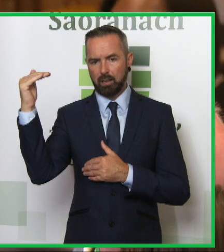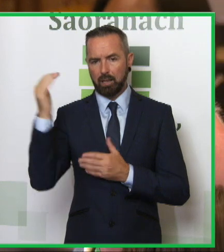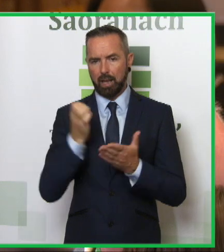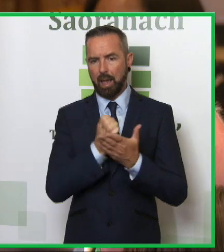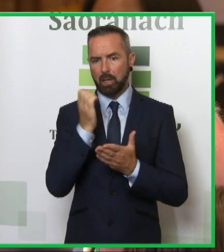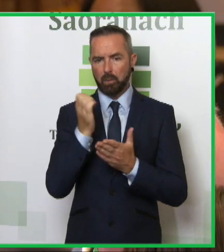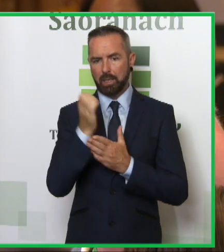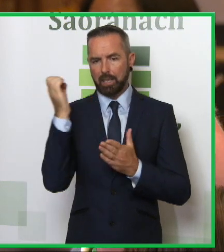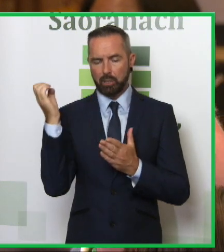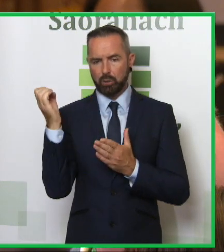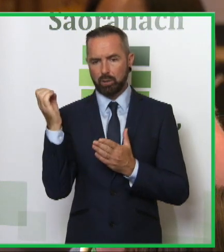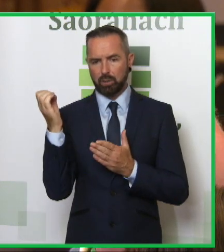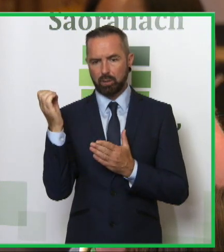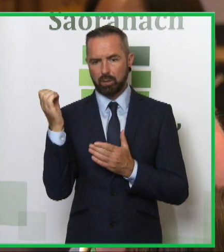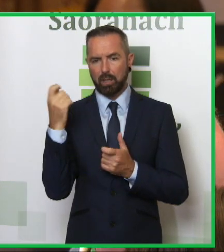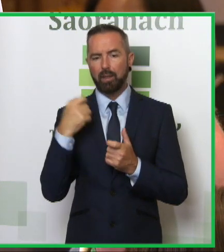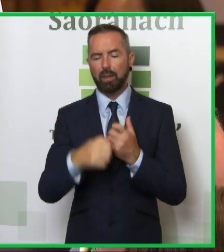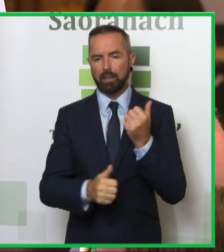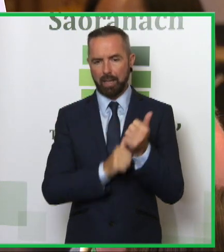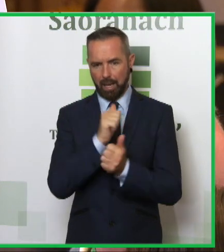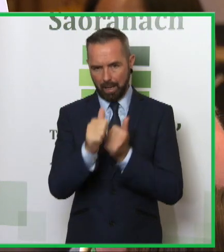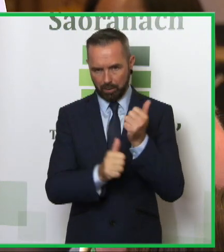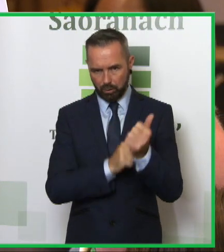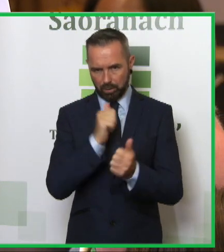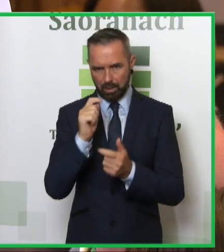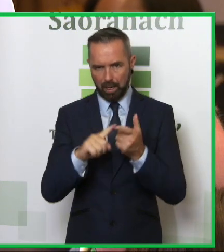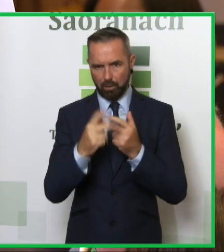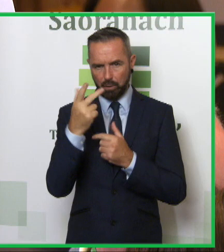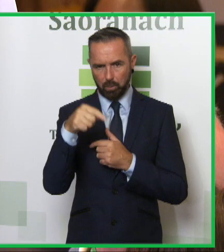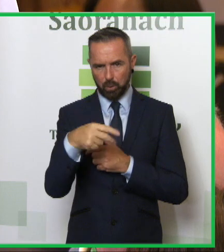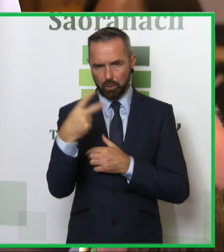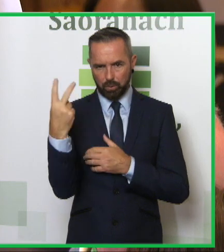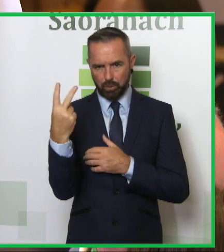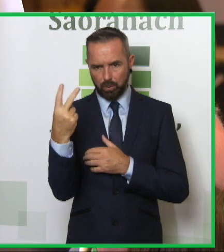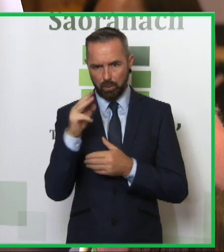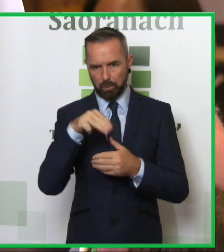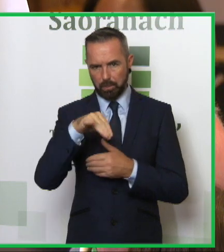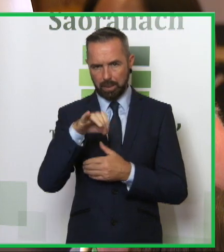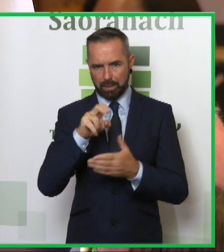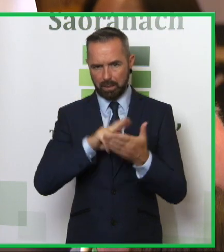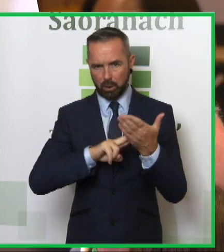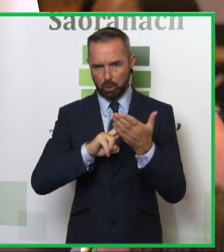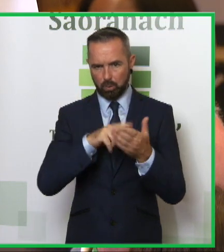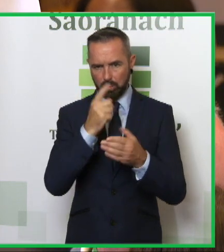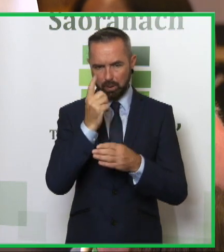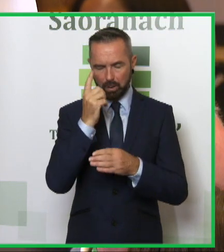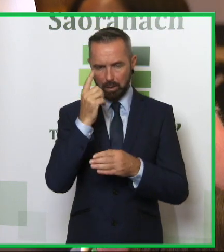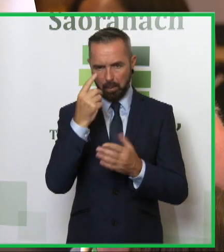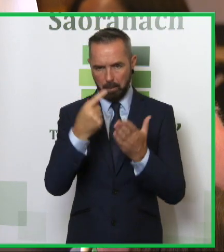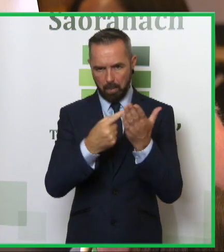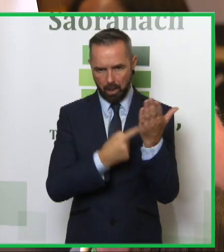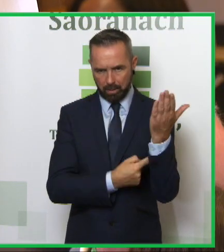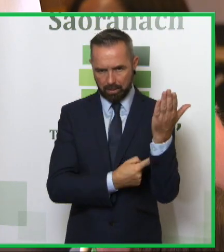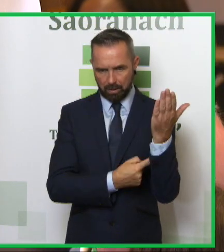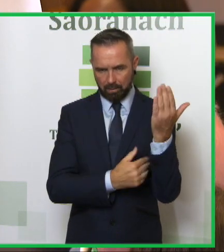explanation narrative, that the action, and the 3.2 is the misuse policies, and it seems like a very